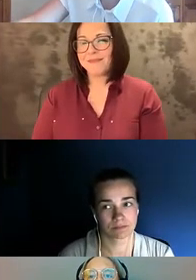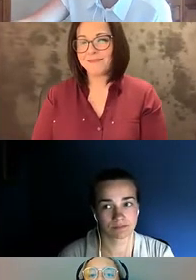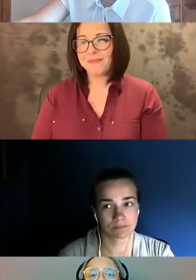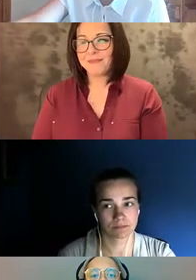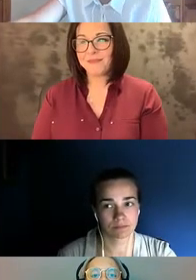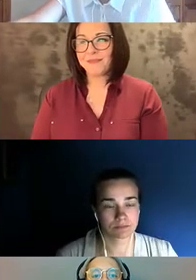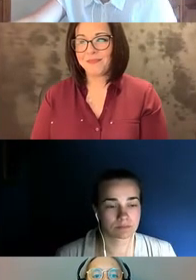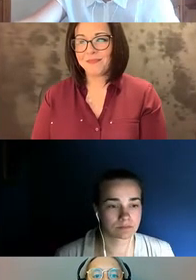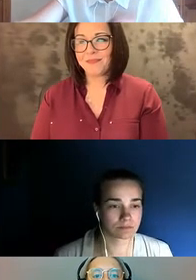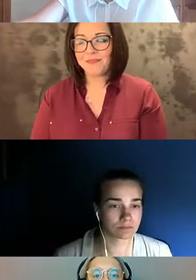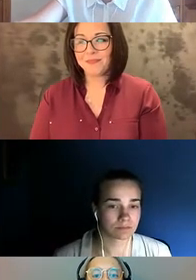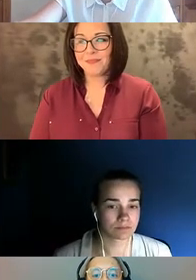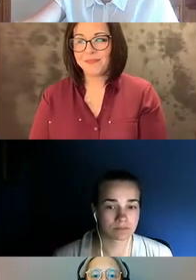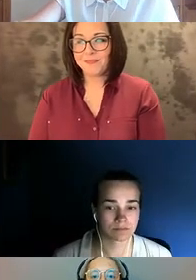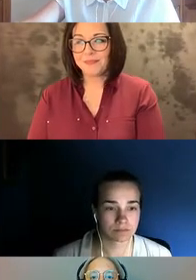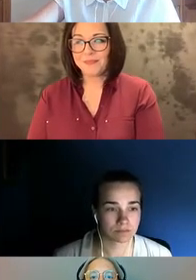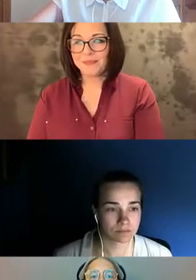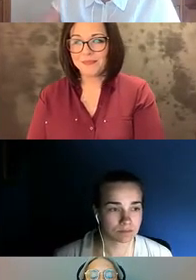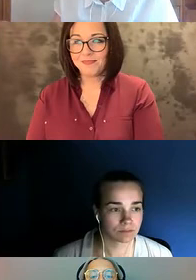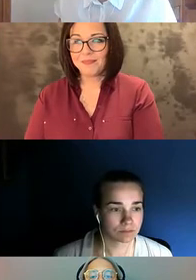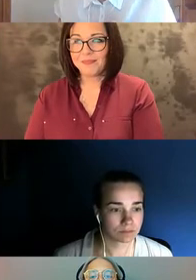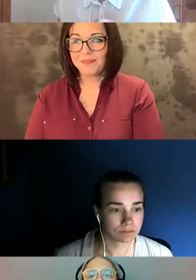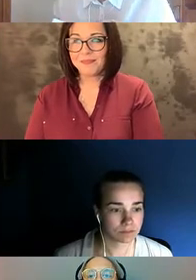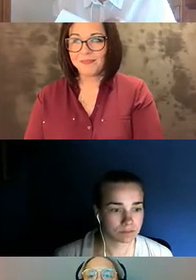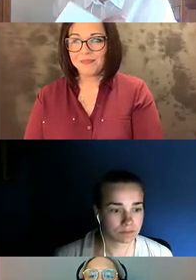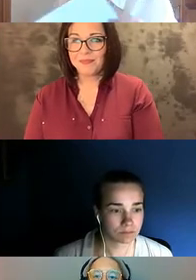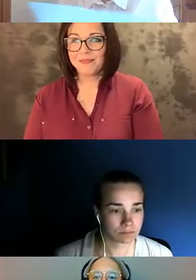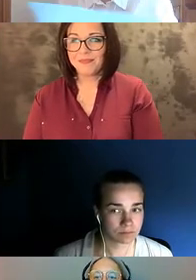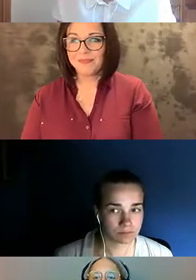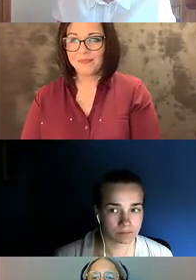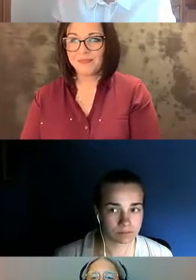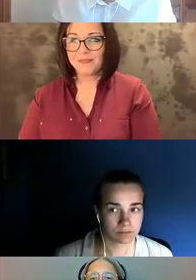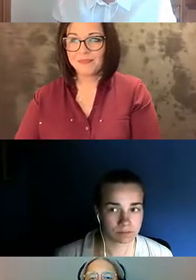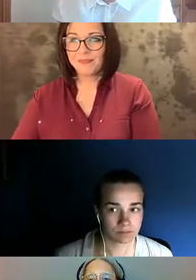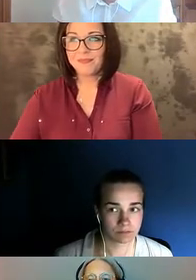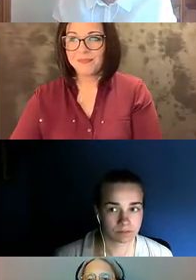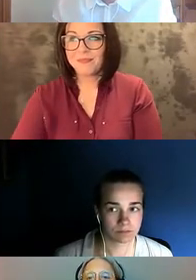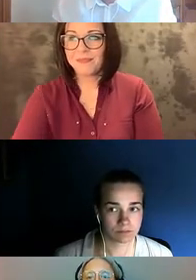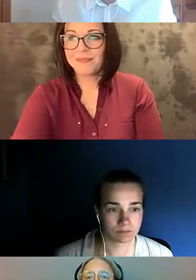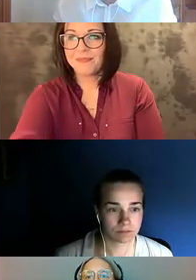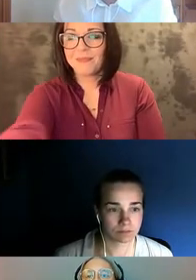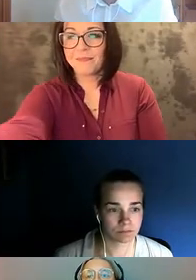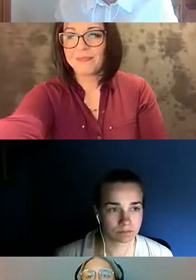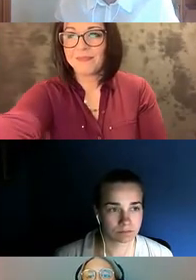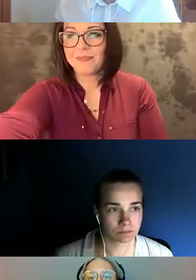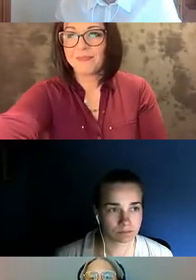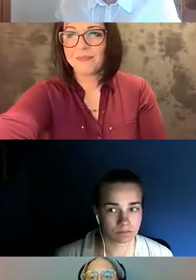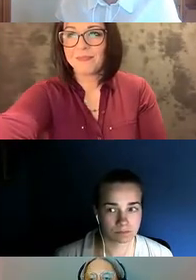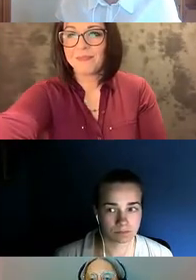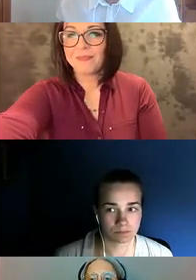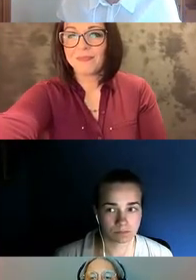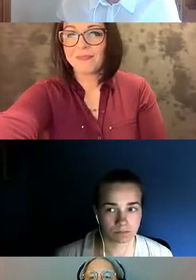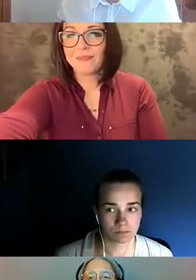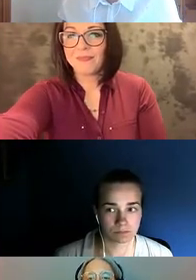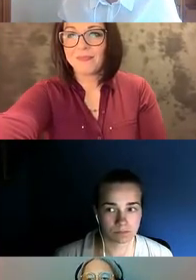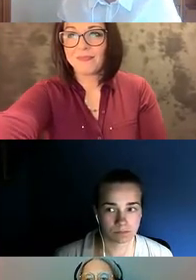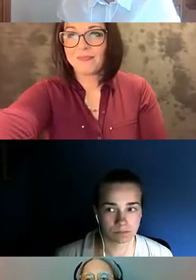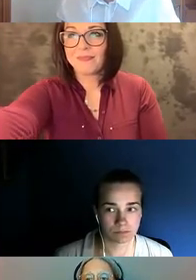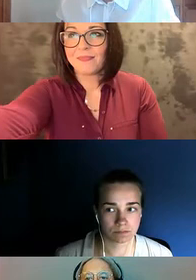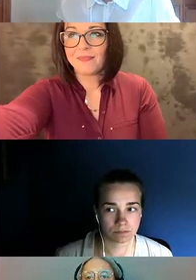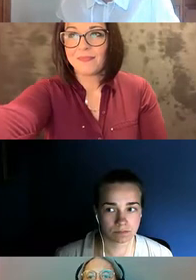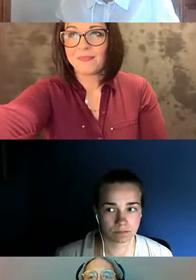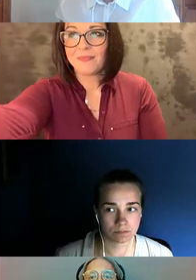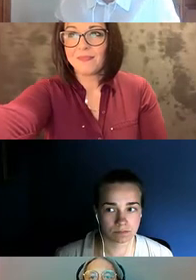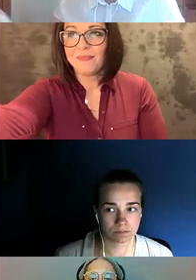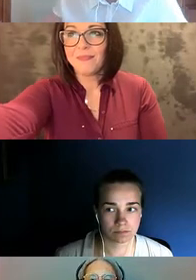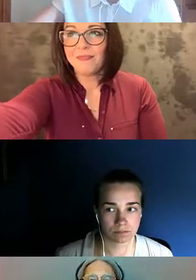Okay, we're going to go back into the calculator now and go through an example together to show you how it